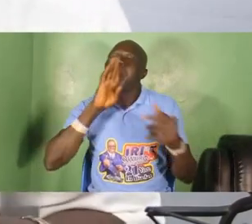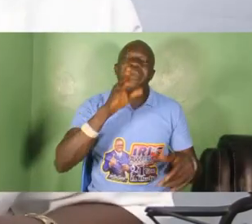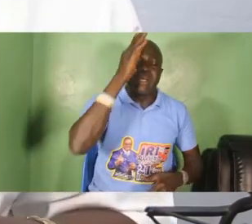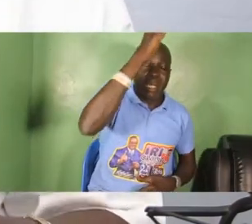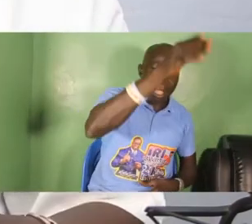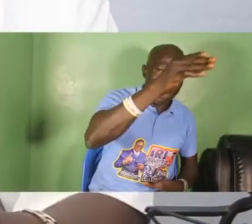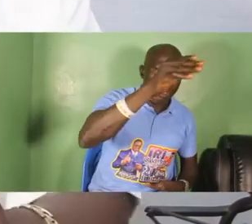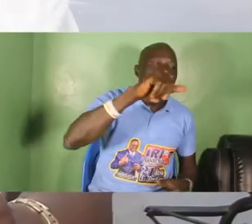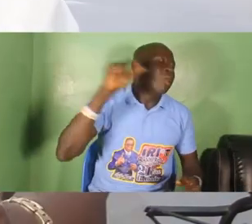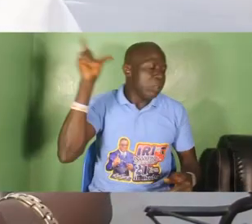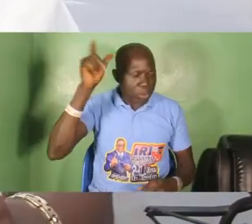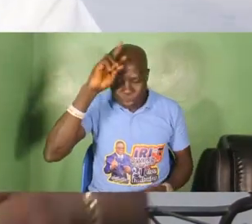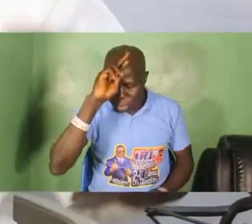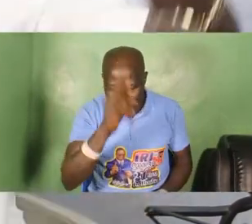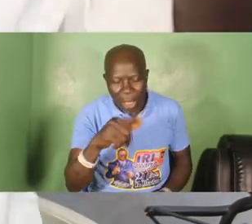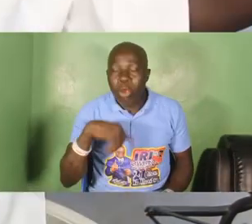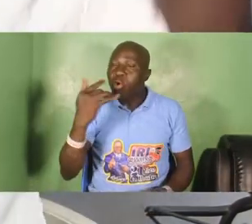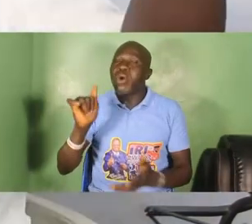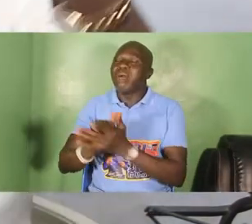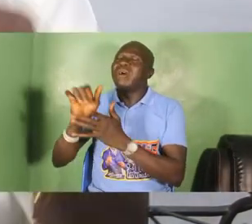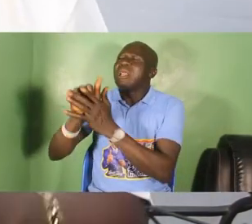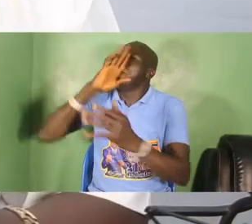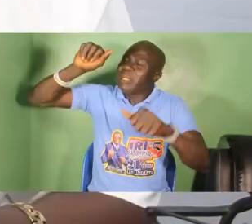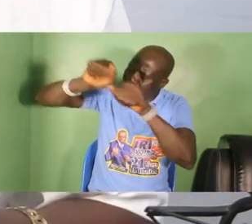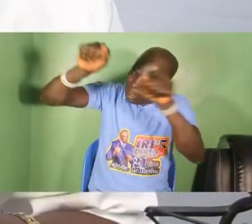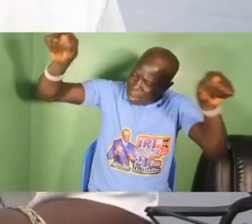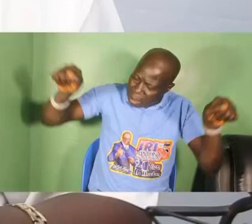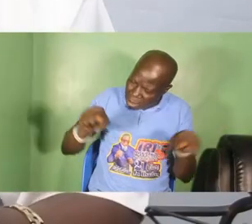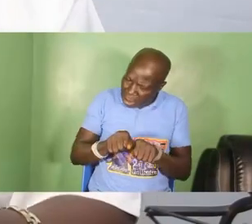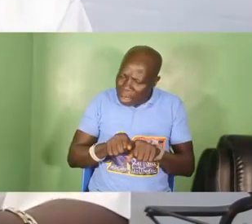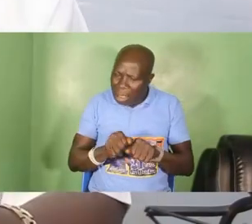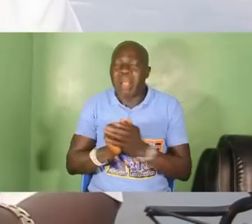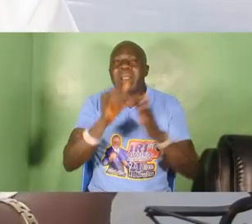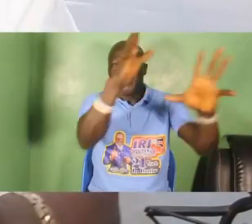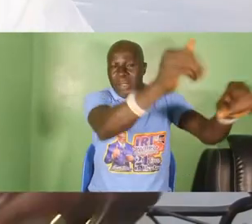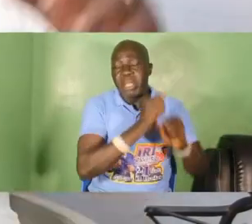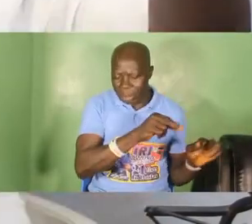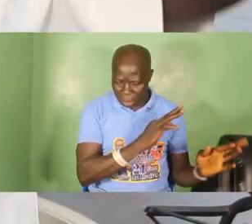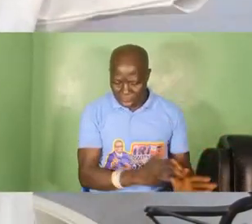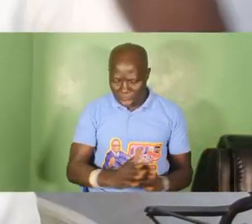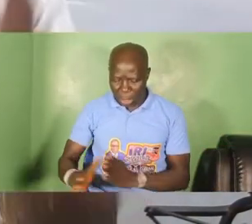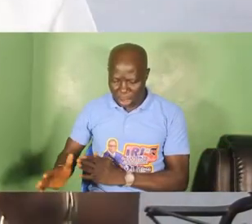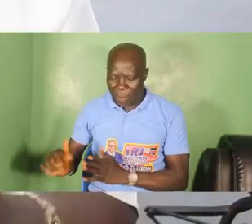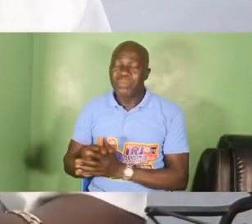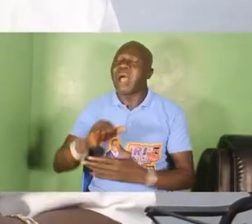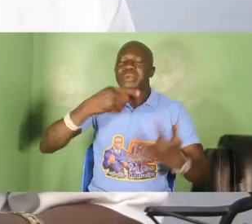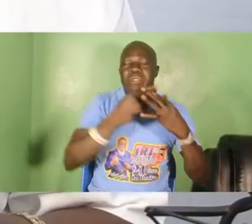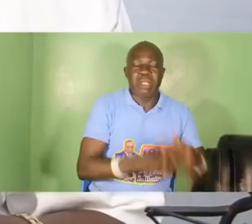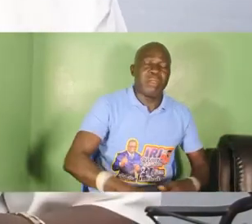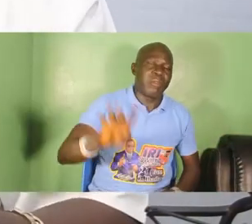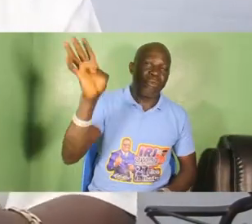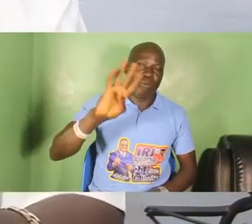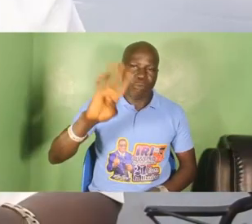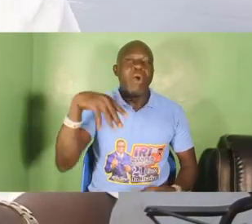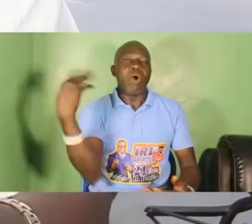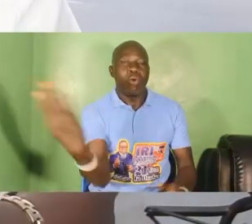there. Help me, sir. Gbogbo yin te wa ni agbegbe yen. All of it that neighbor. Guest ready. Or environment. I will start at 4 p.m. on